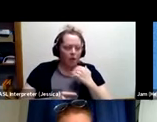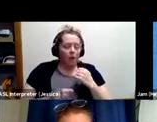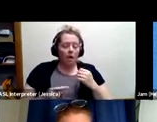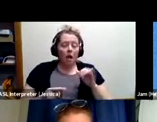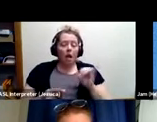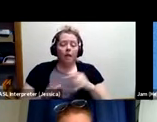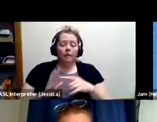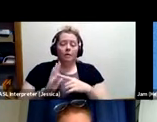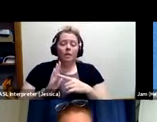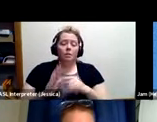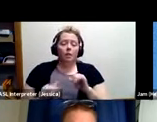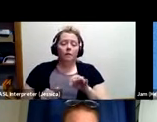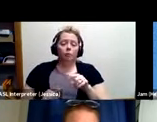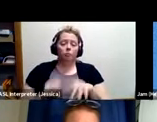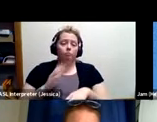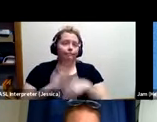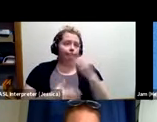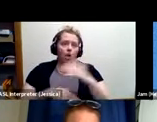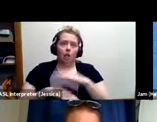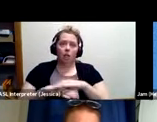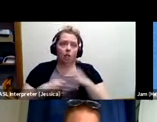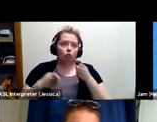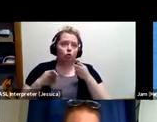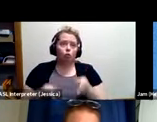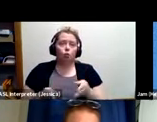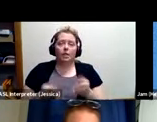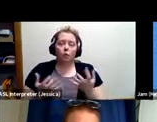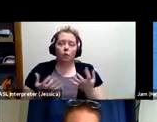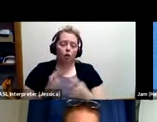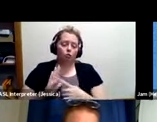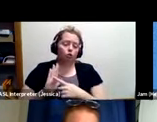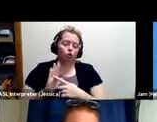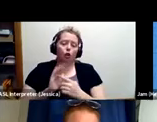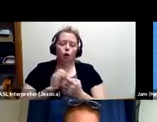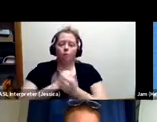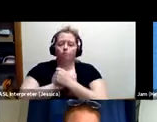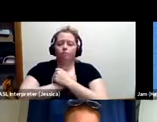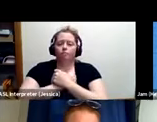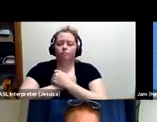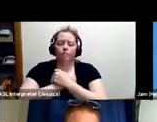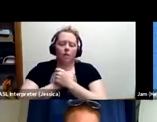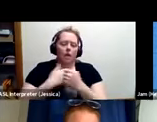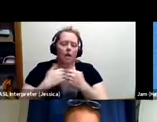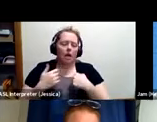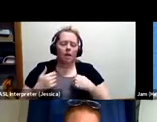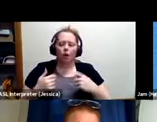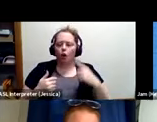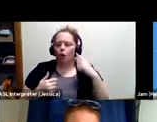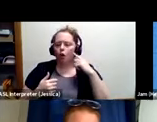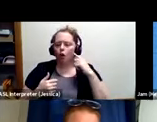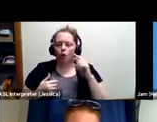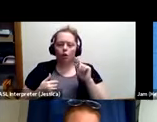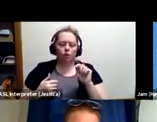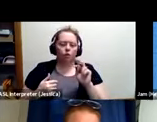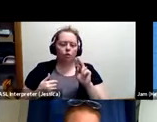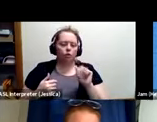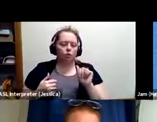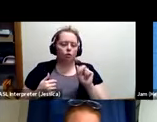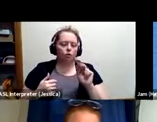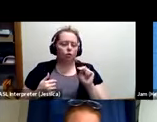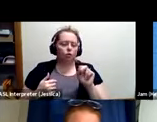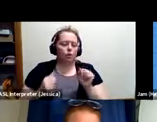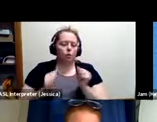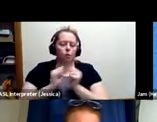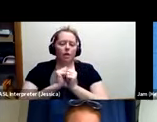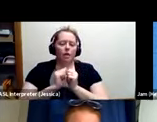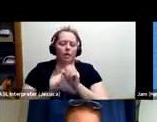if you want to I don't know, show affection, I've heard of trans people with cis partners who say hey, when you put